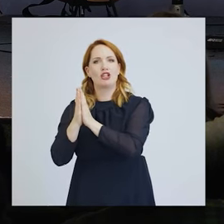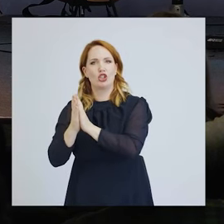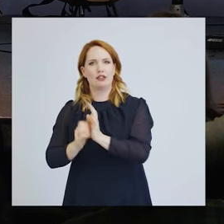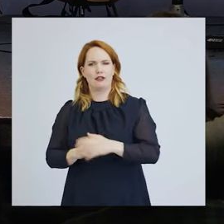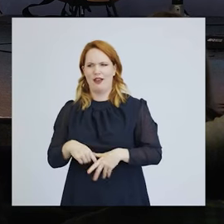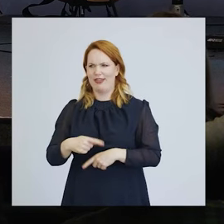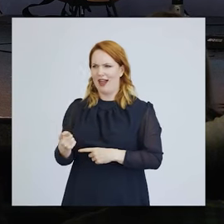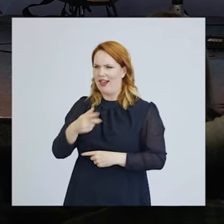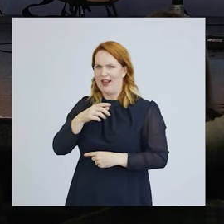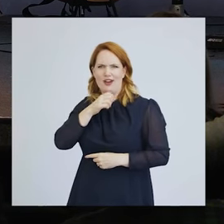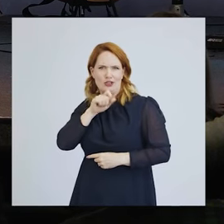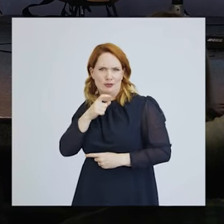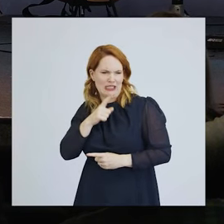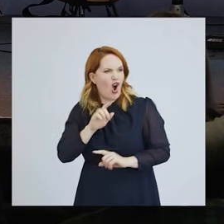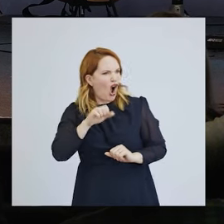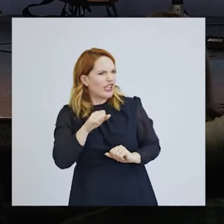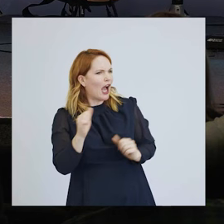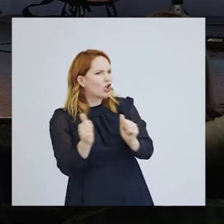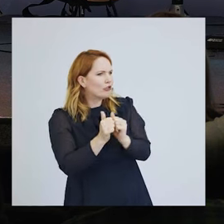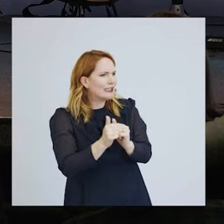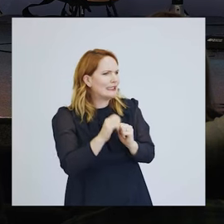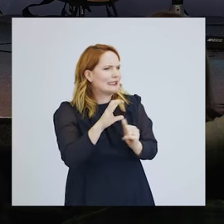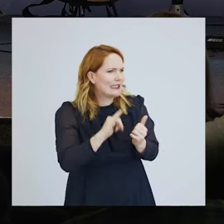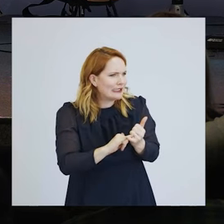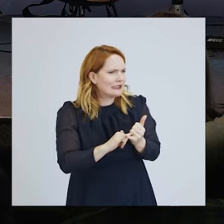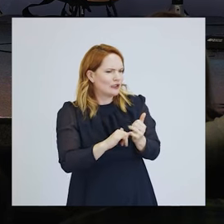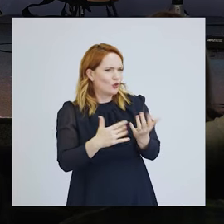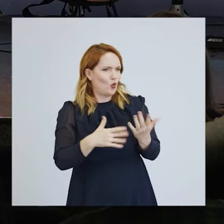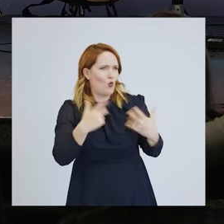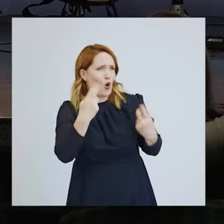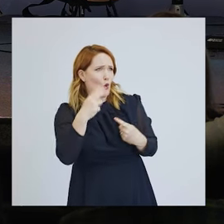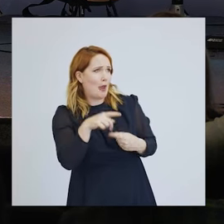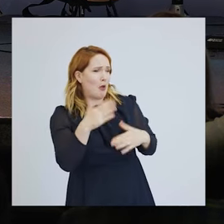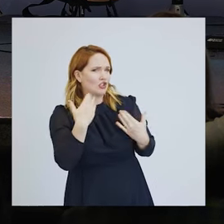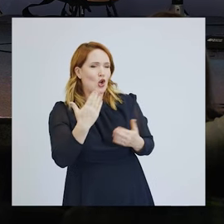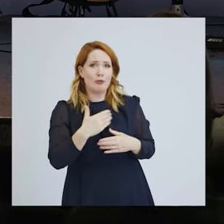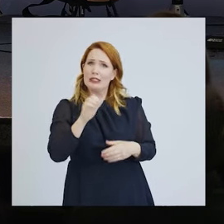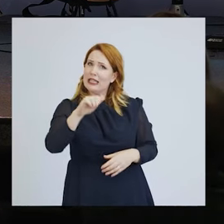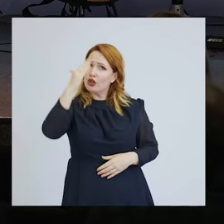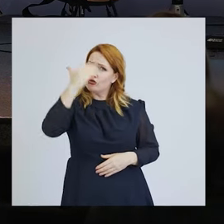the other guys must have been sitting there like, yeah, see, CS, I don't know what you call him for a nickname.